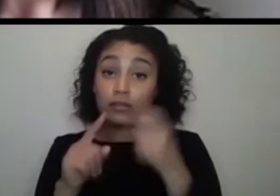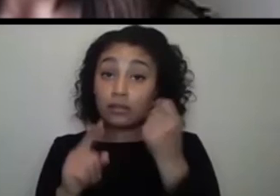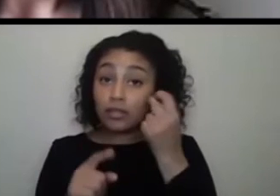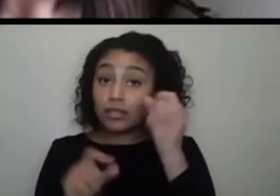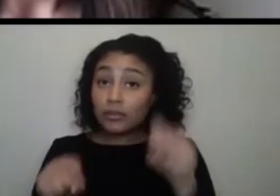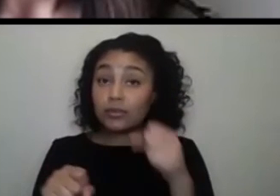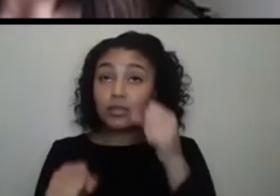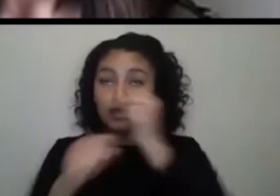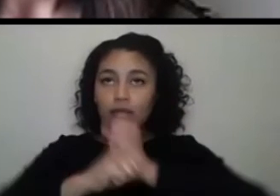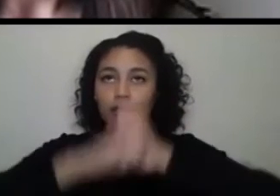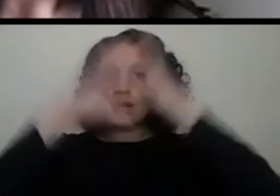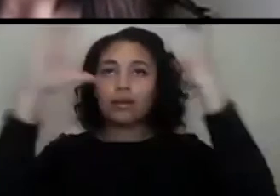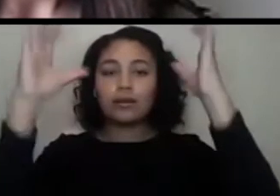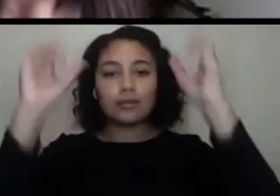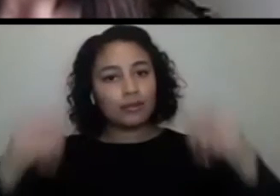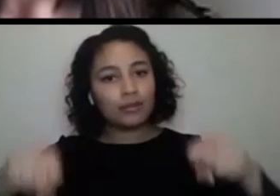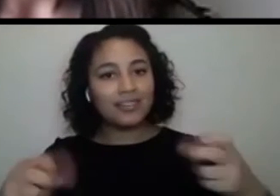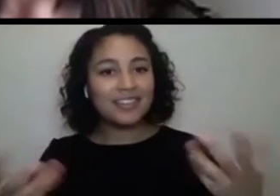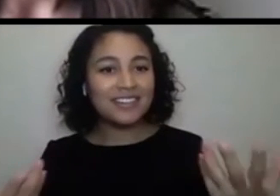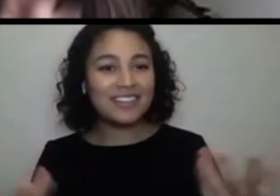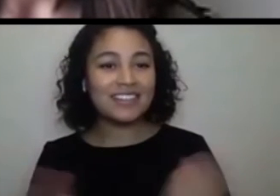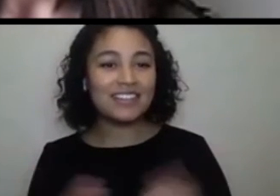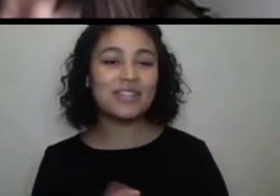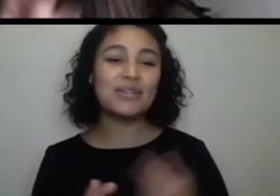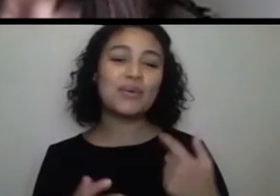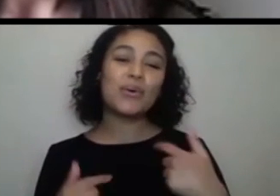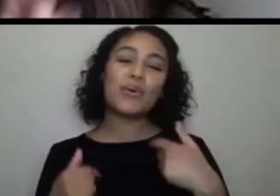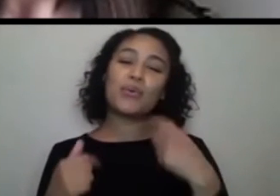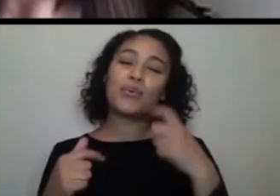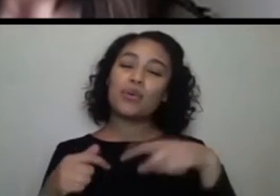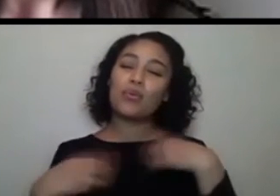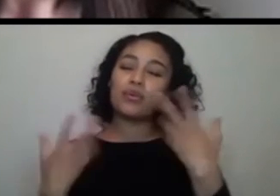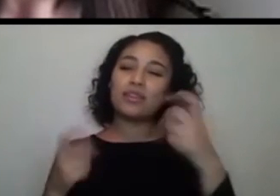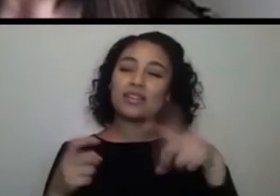can imagine atoms, and we have to give you a way to imagine them.